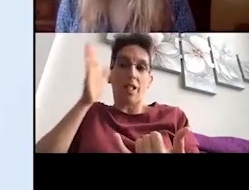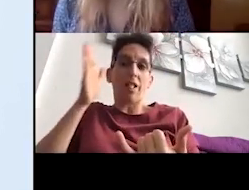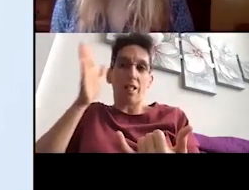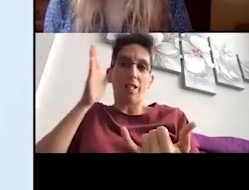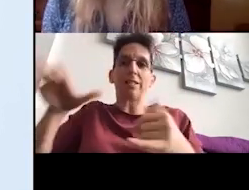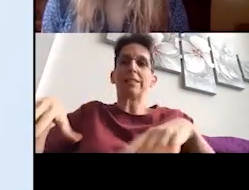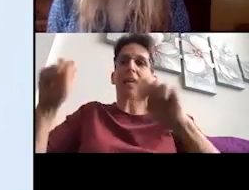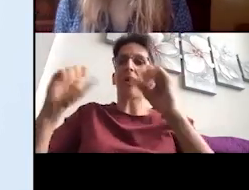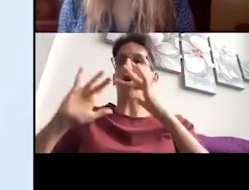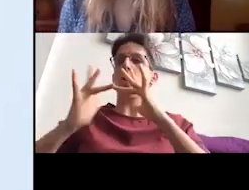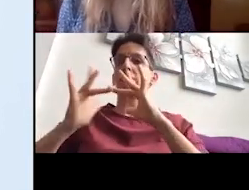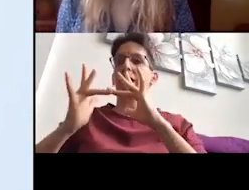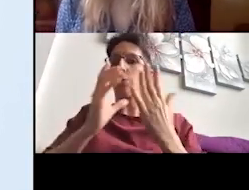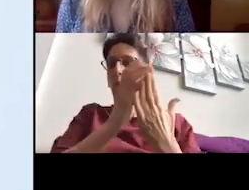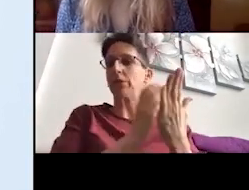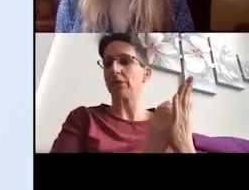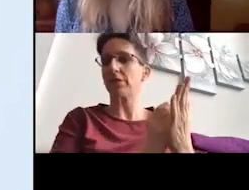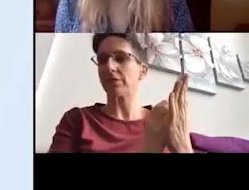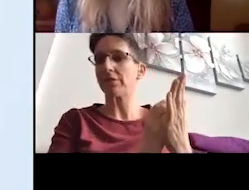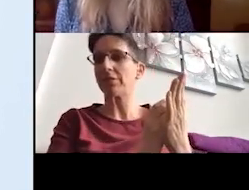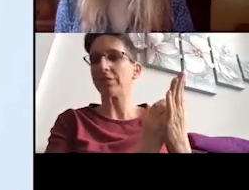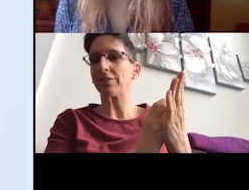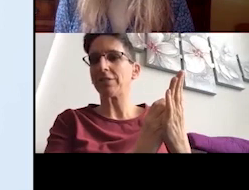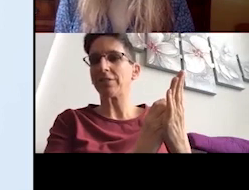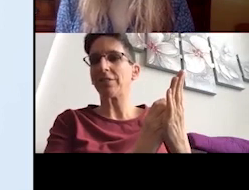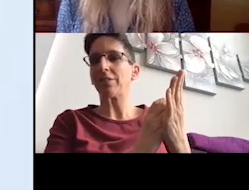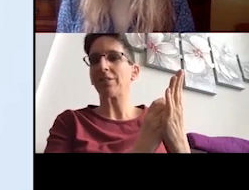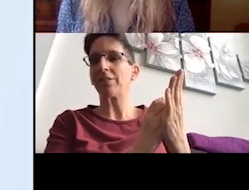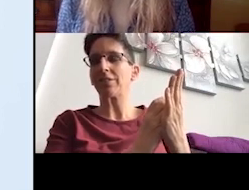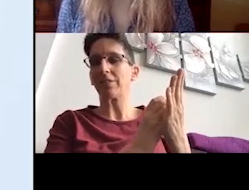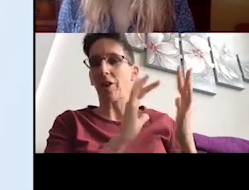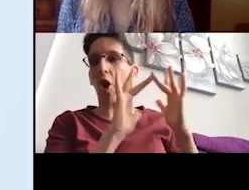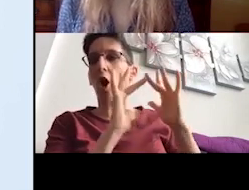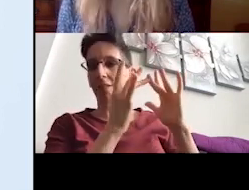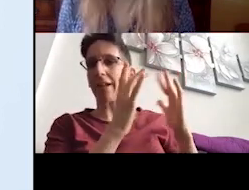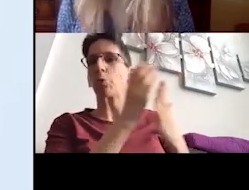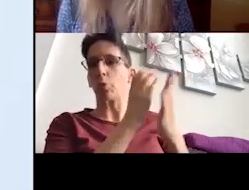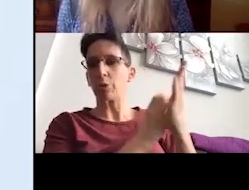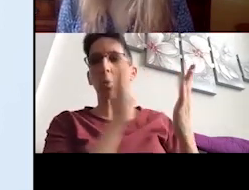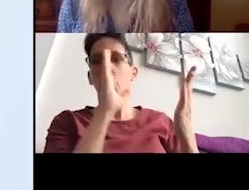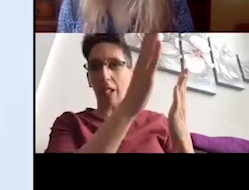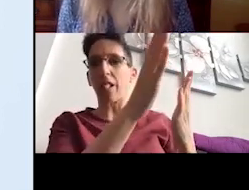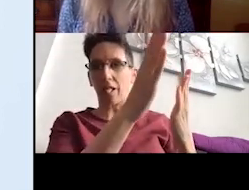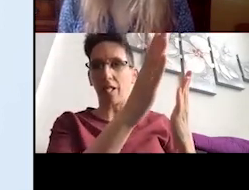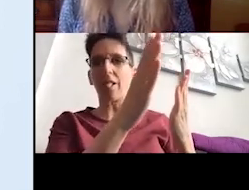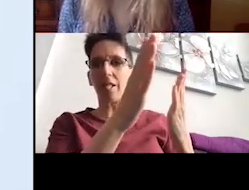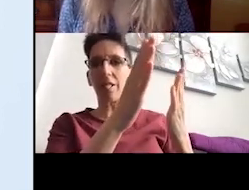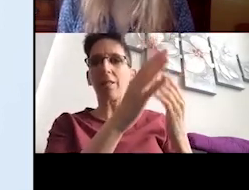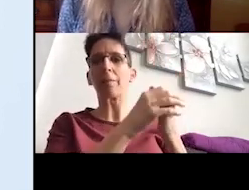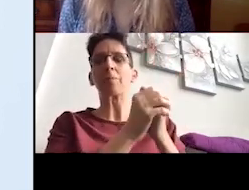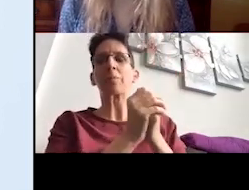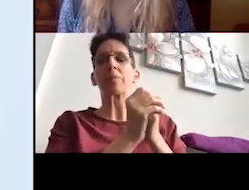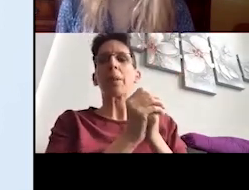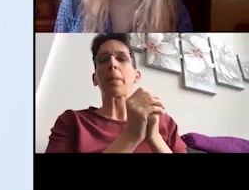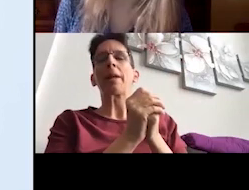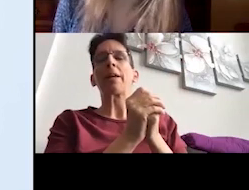now we will be taking, internet courses. I'll be doing that on the internet. I'm going